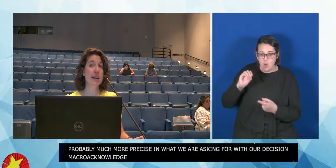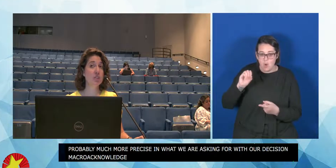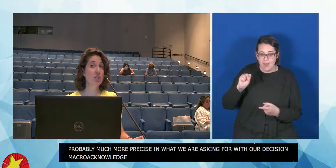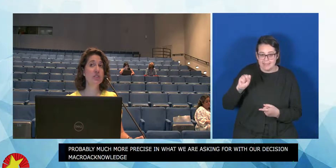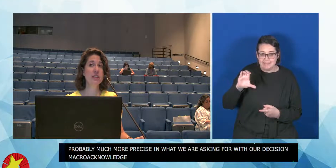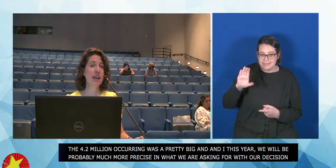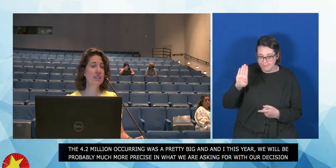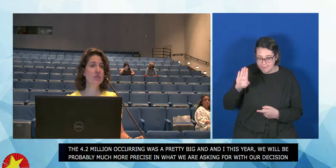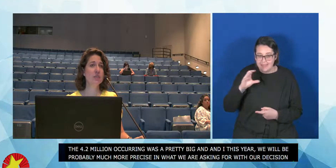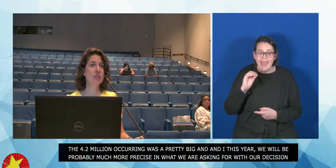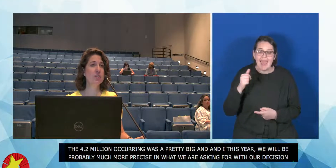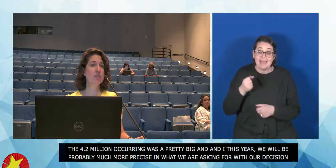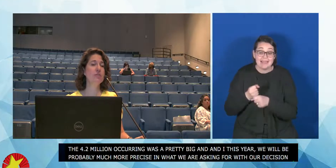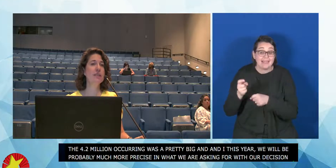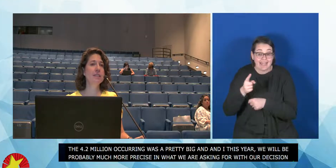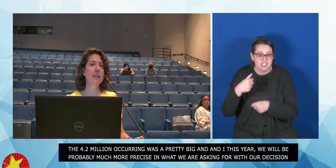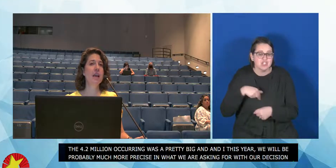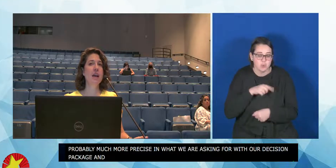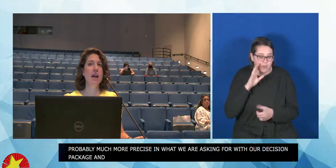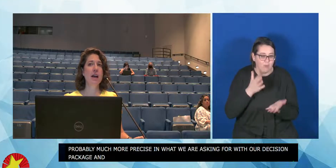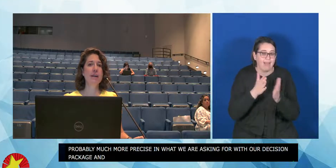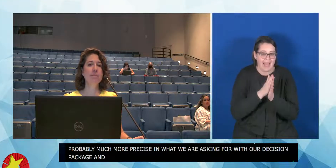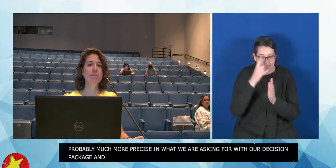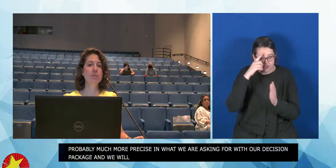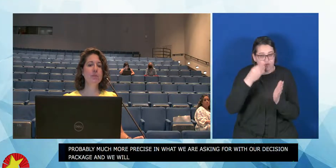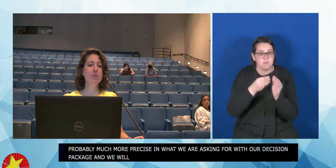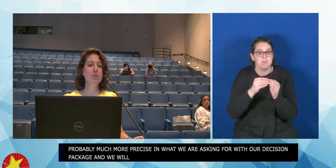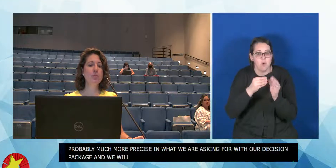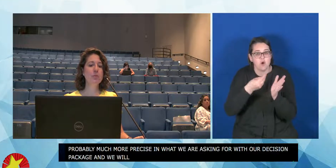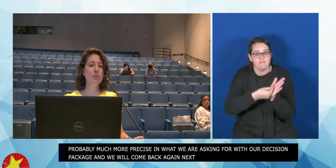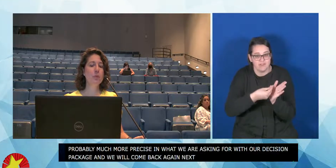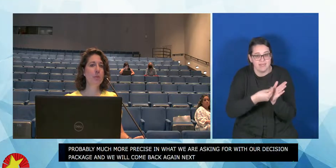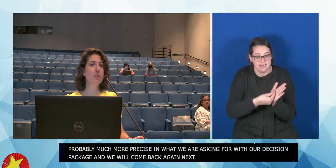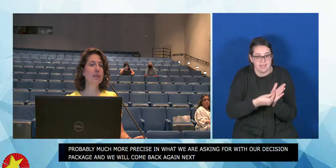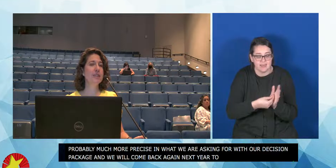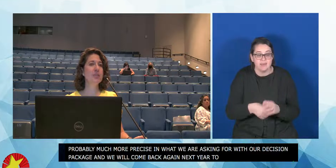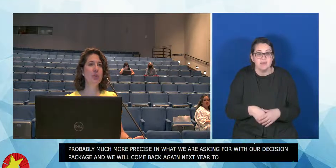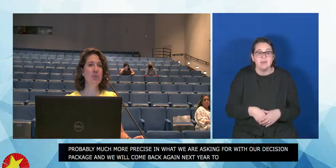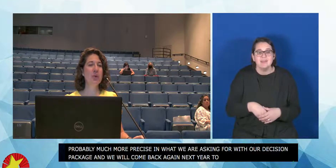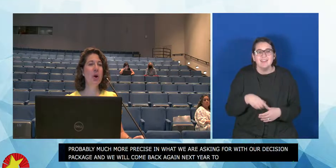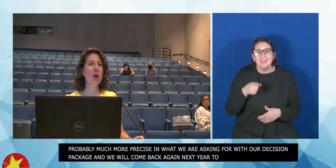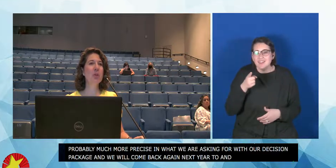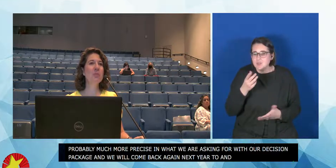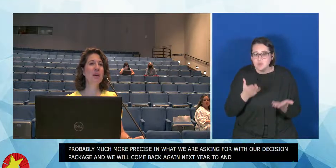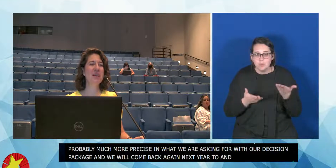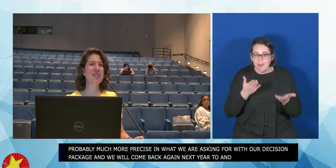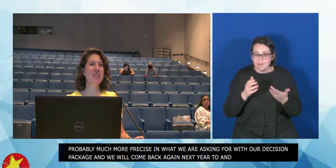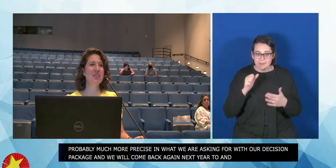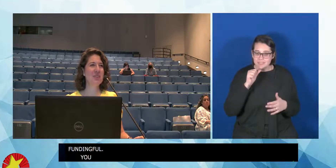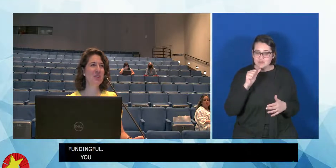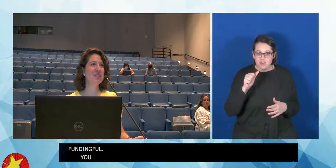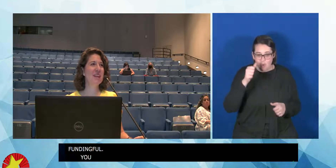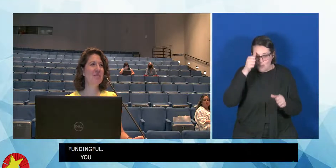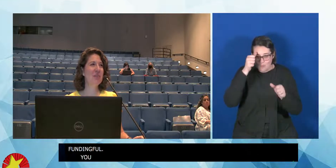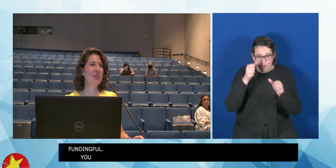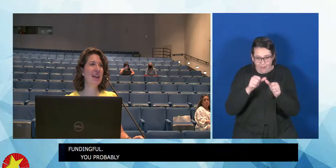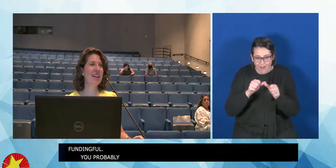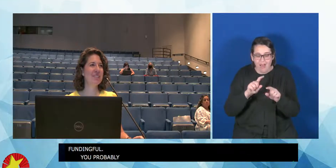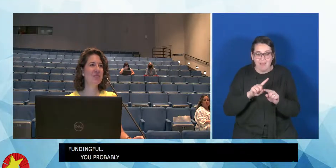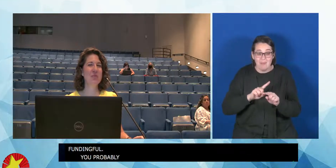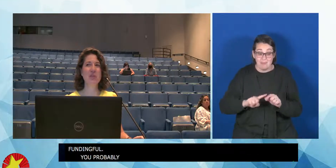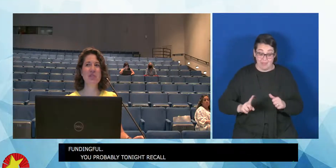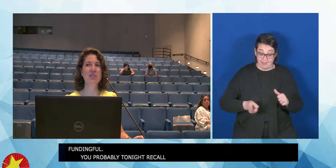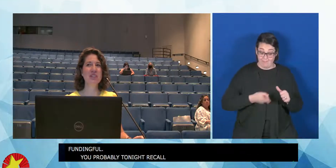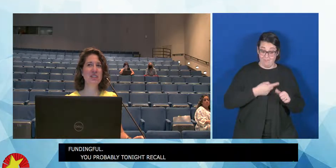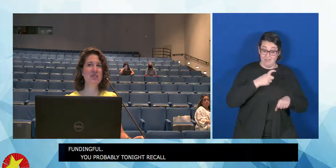again next year to ask for additional funding. You probably don't recall, but the first time that we